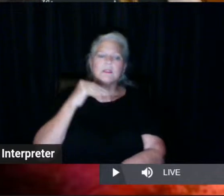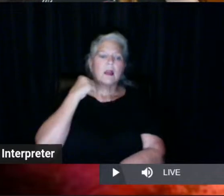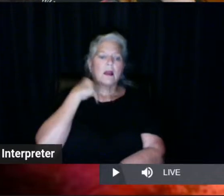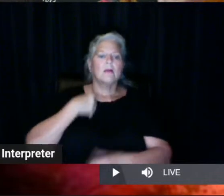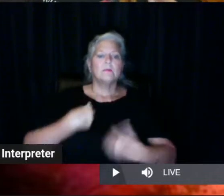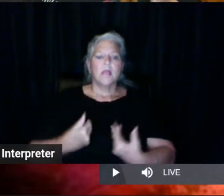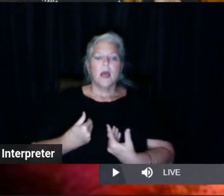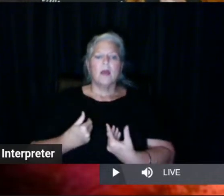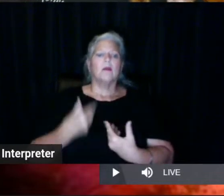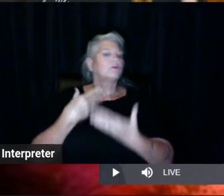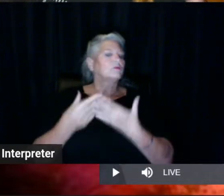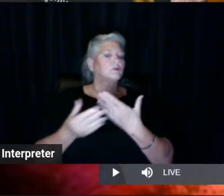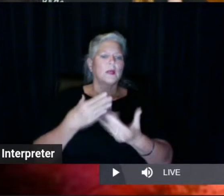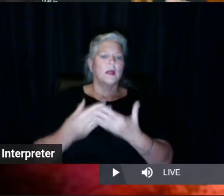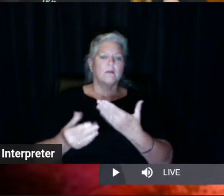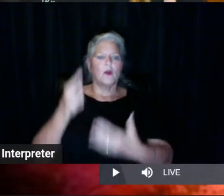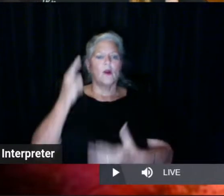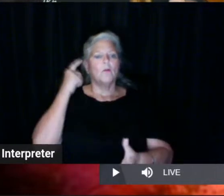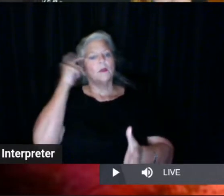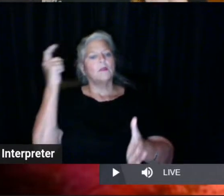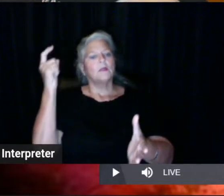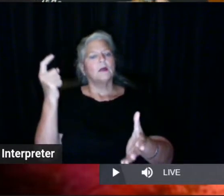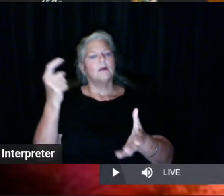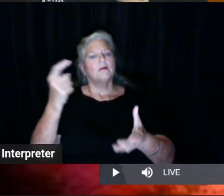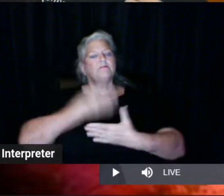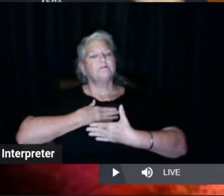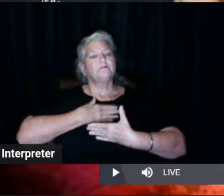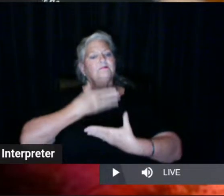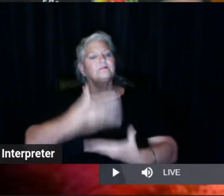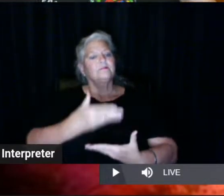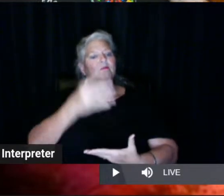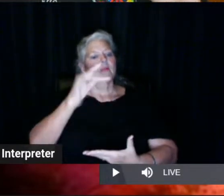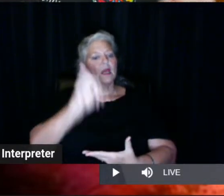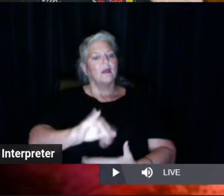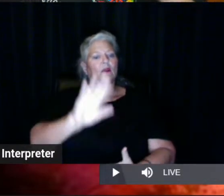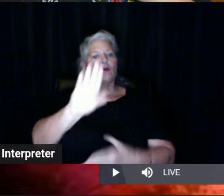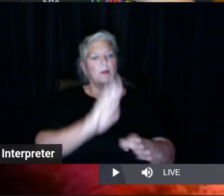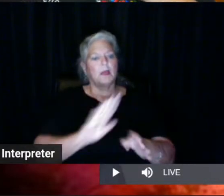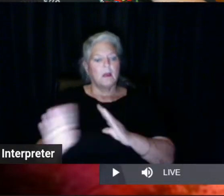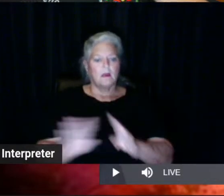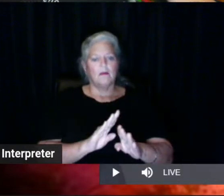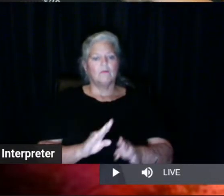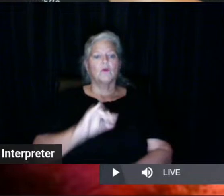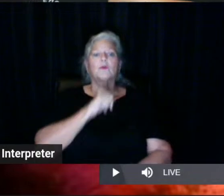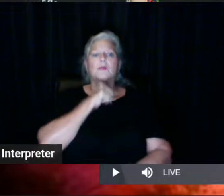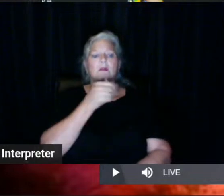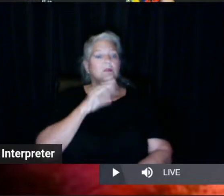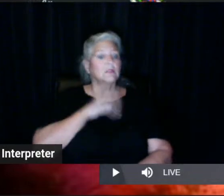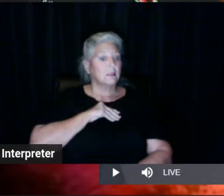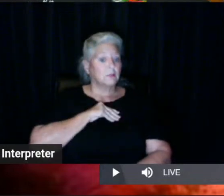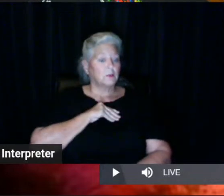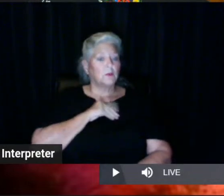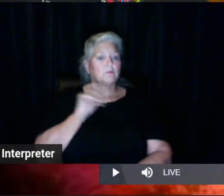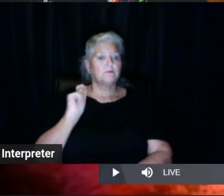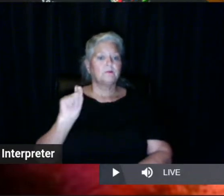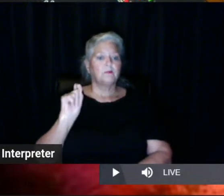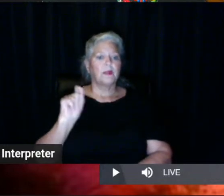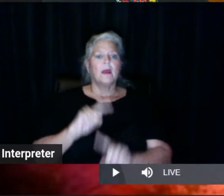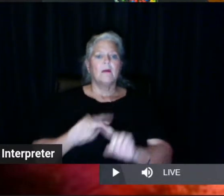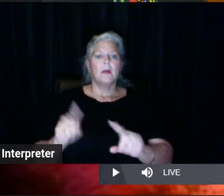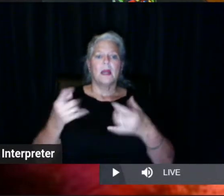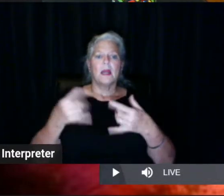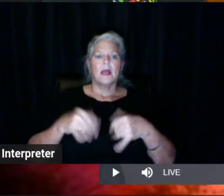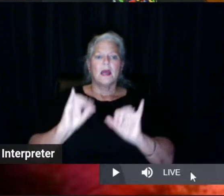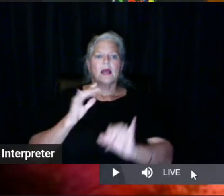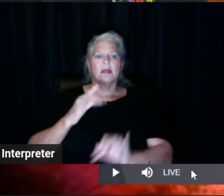But acknowledge that your behavior is inappropriate, period. But I do still feel he needs